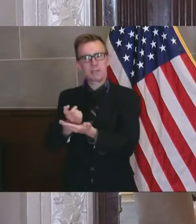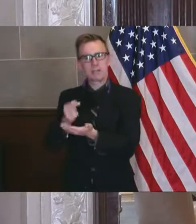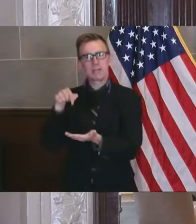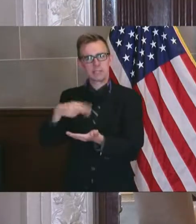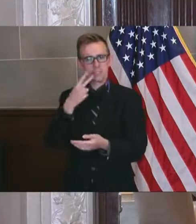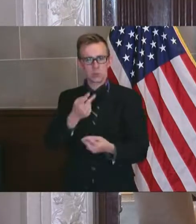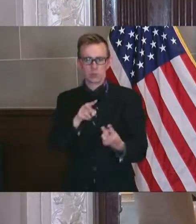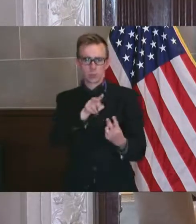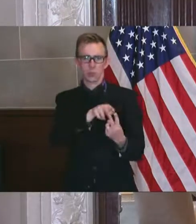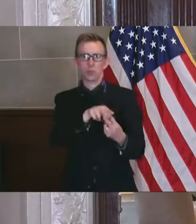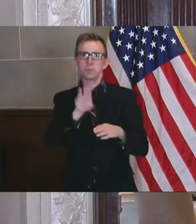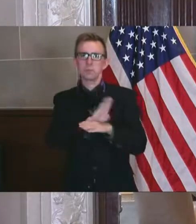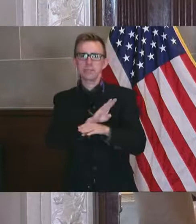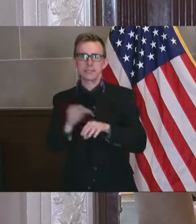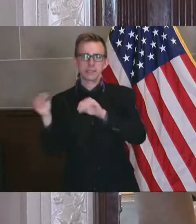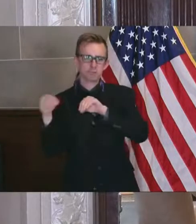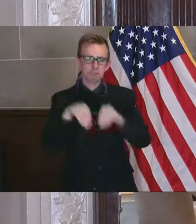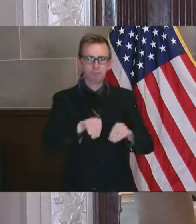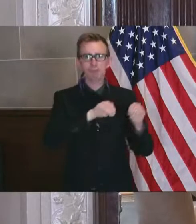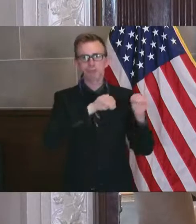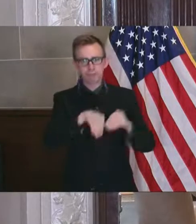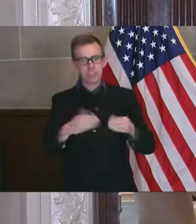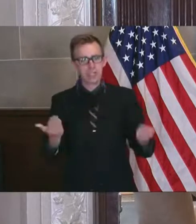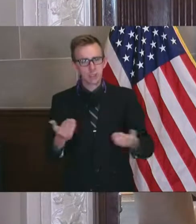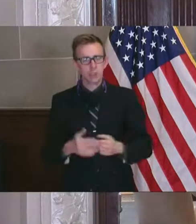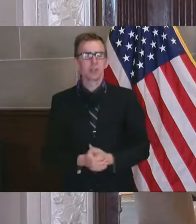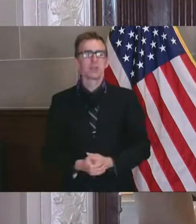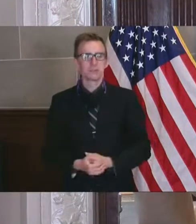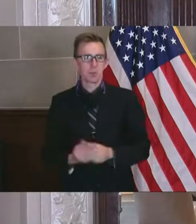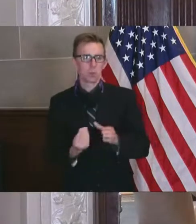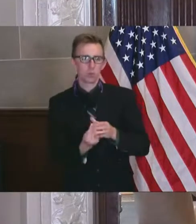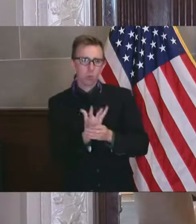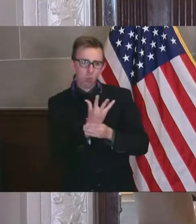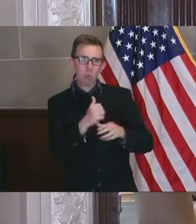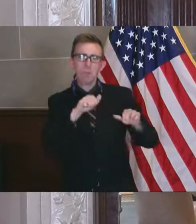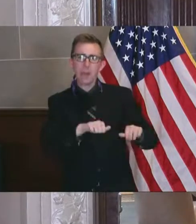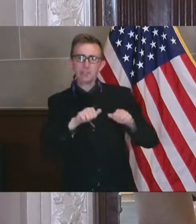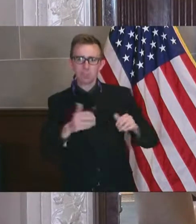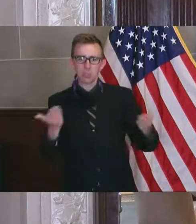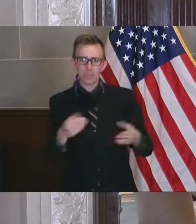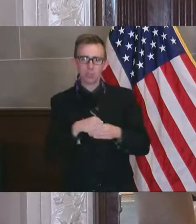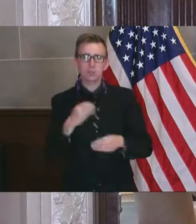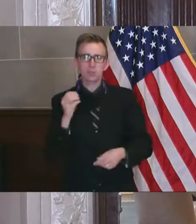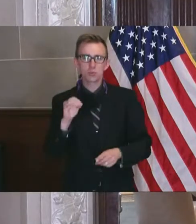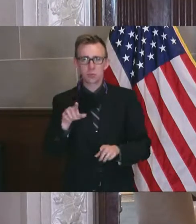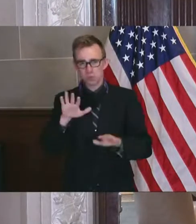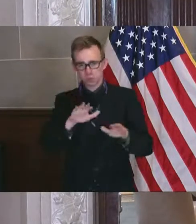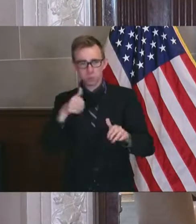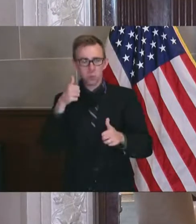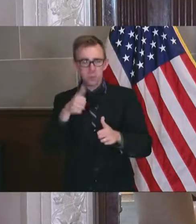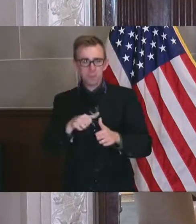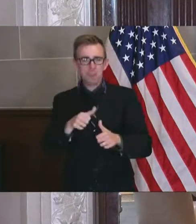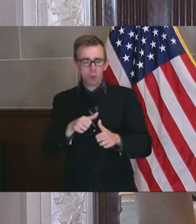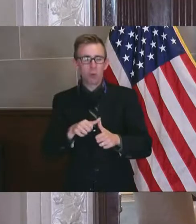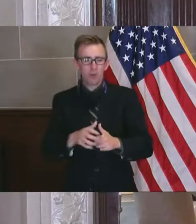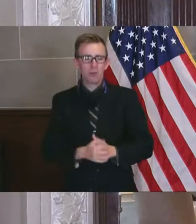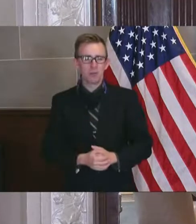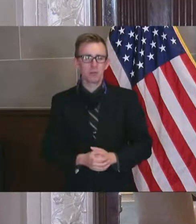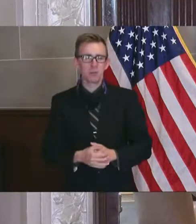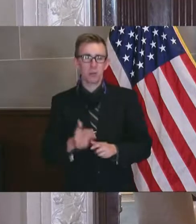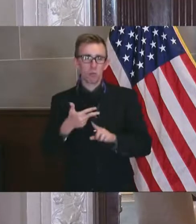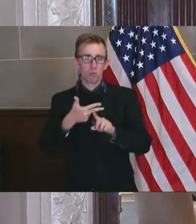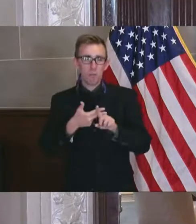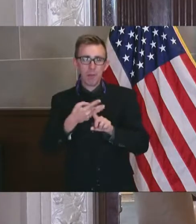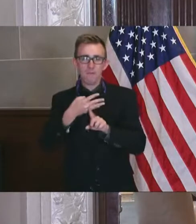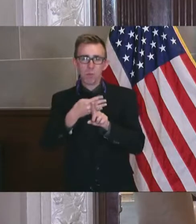2 businesses expand and the growth, the possibilities of that happening again, just keep in mind 3 or 4 months